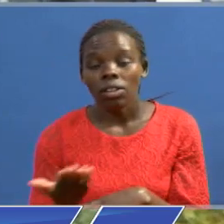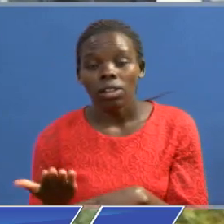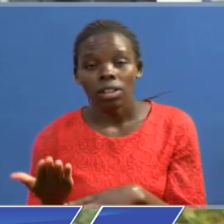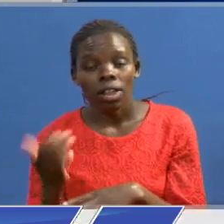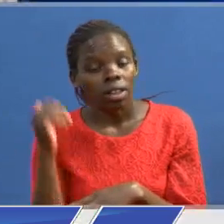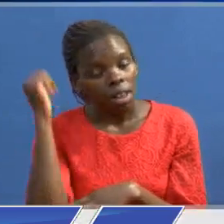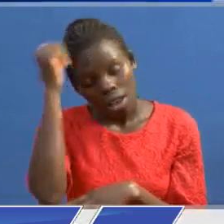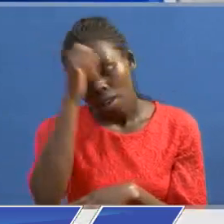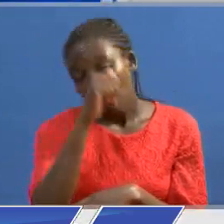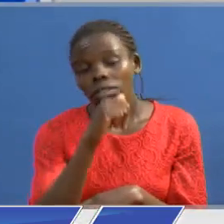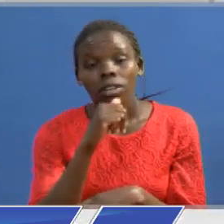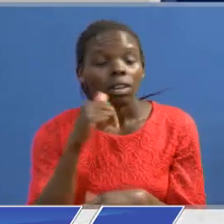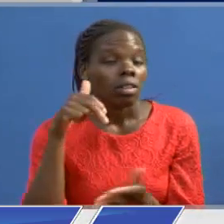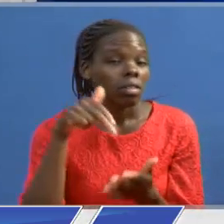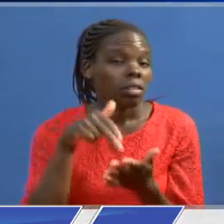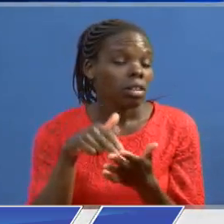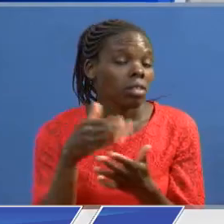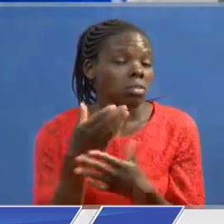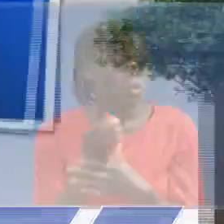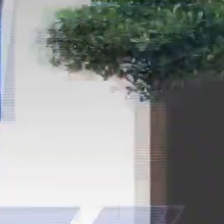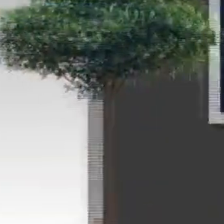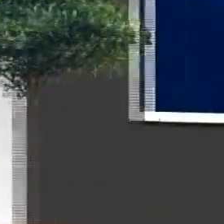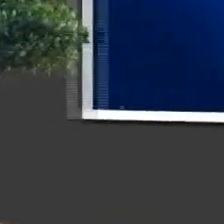Africa stands for.